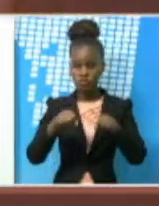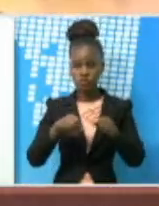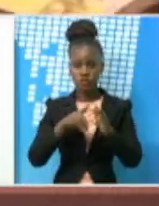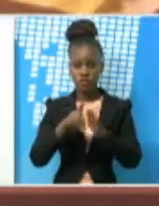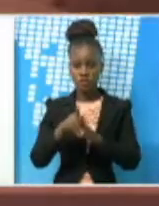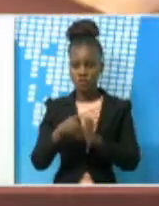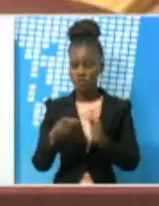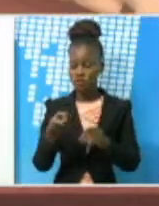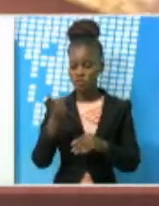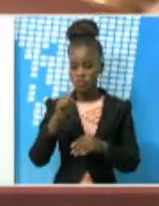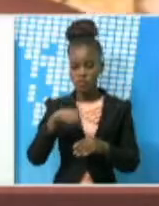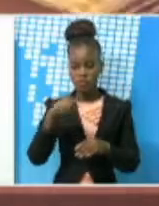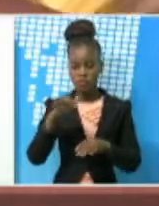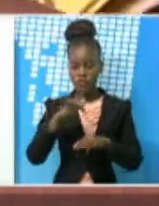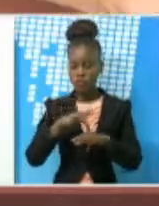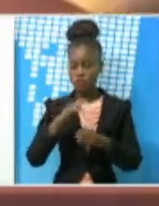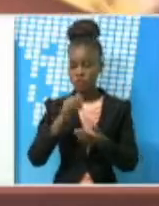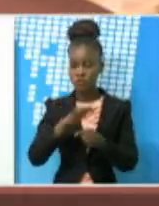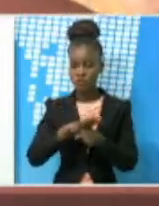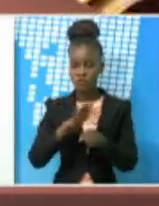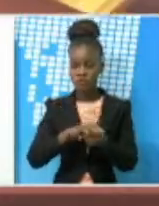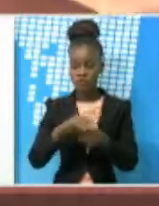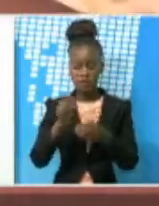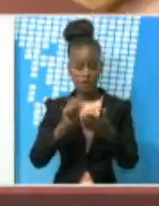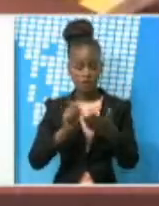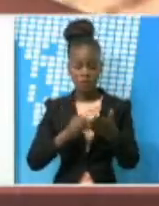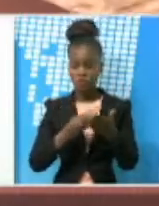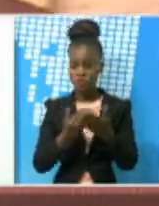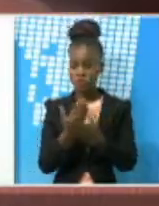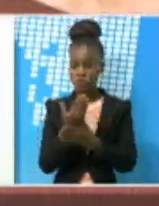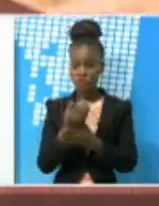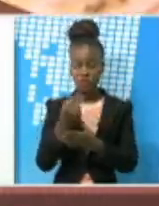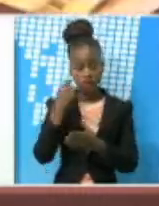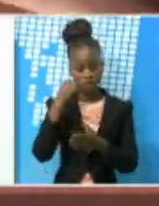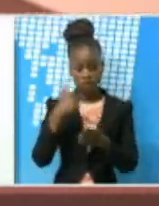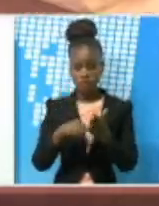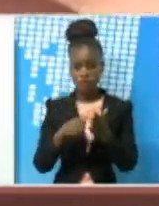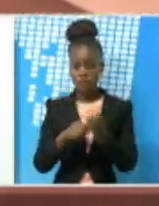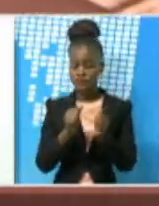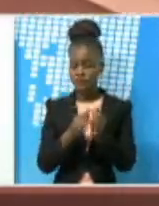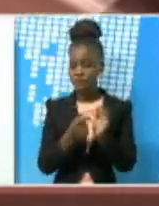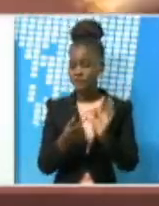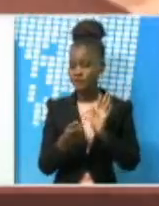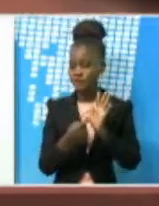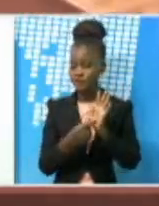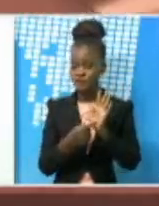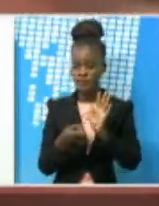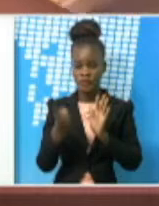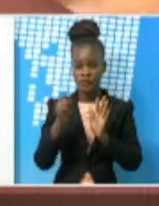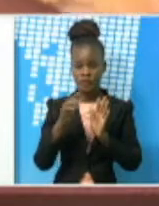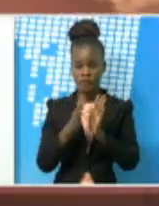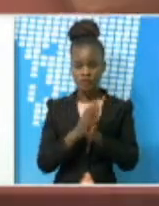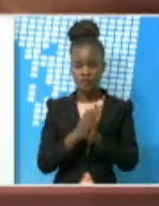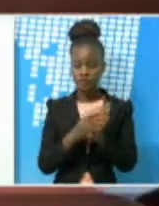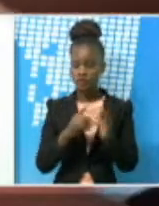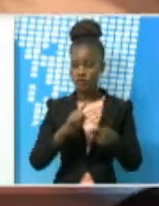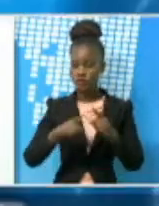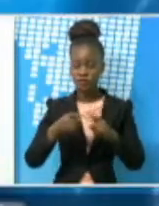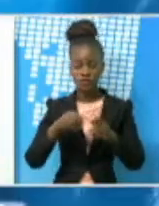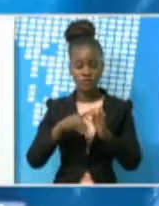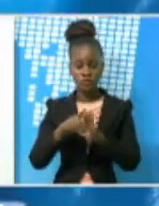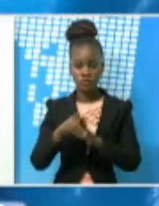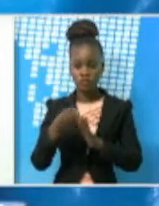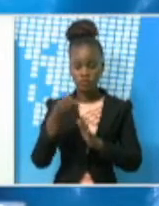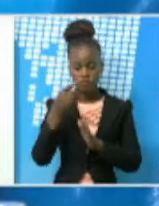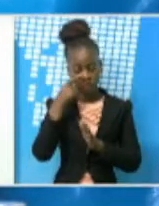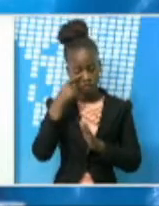Bank, says that much as they are recording growth, they have faced challenges related to capital acquisition and rampant default rates. The